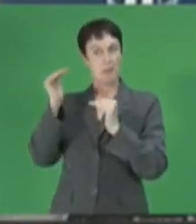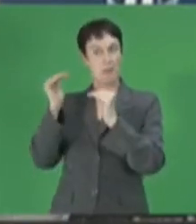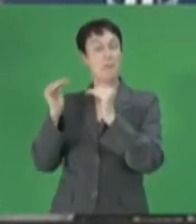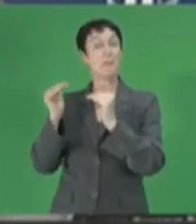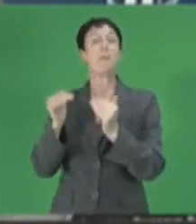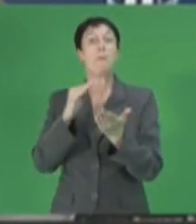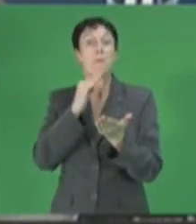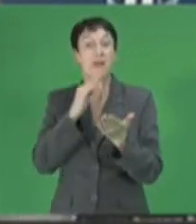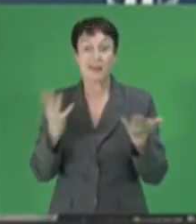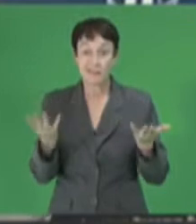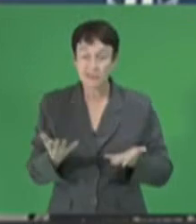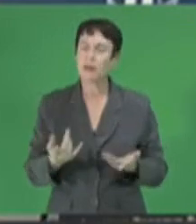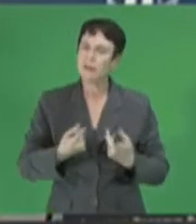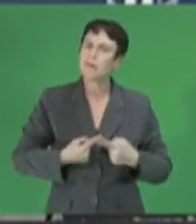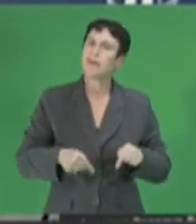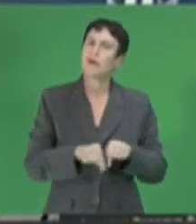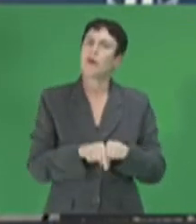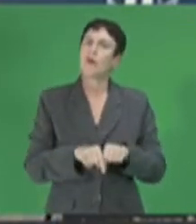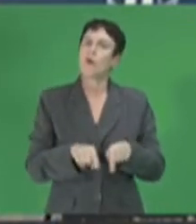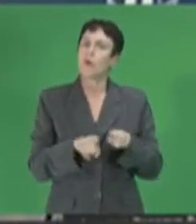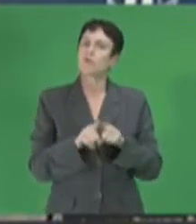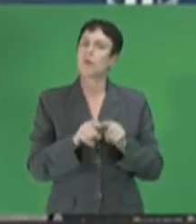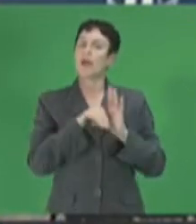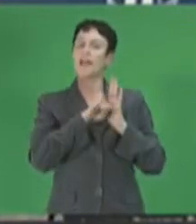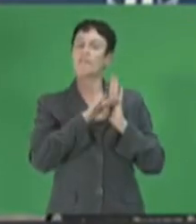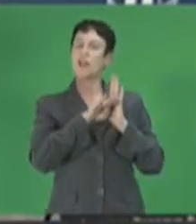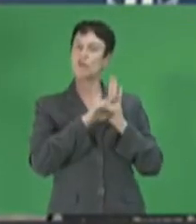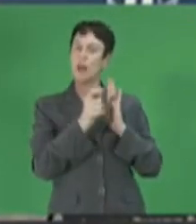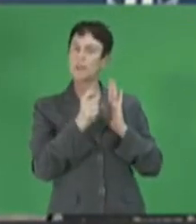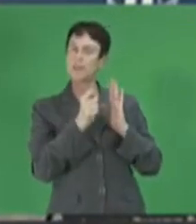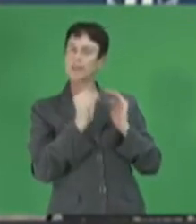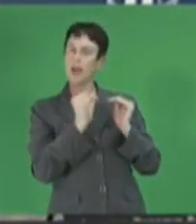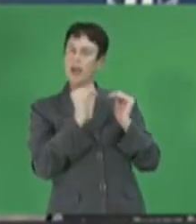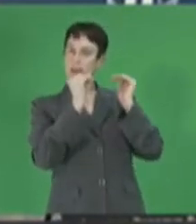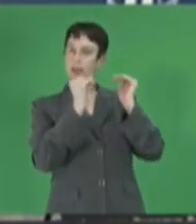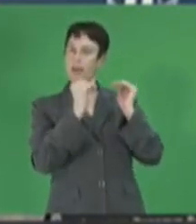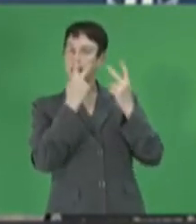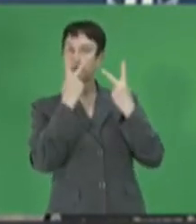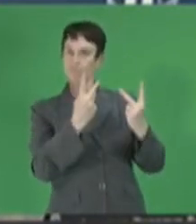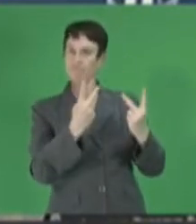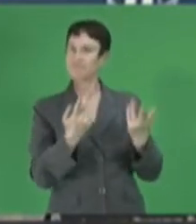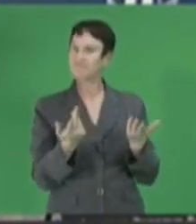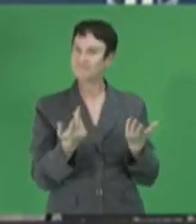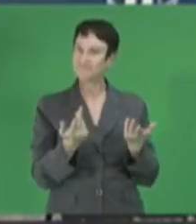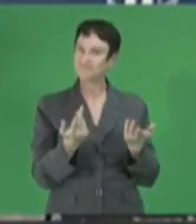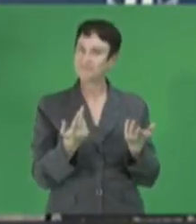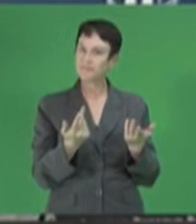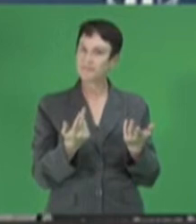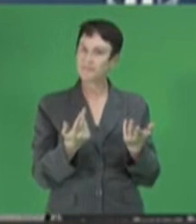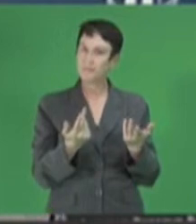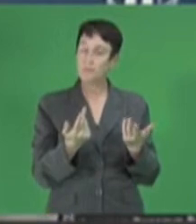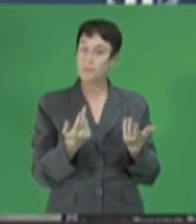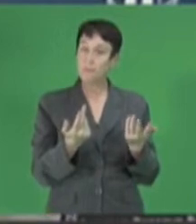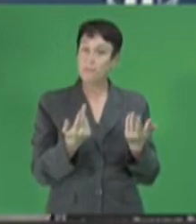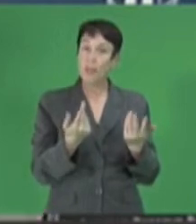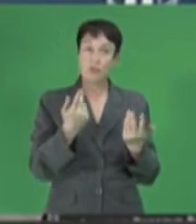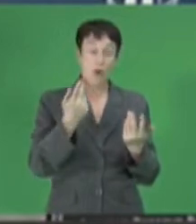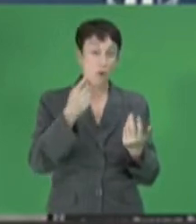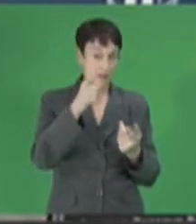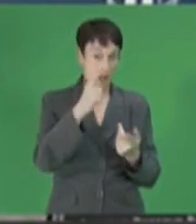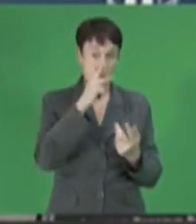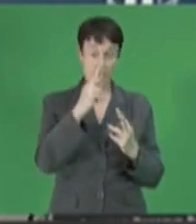also revised inflation marginally higher. And that when we look